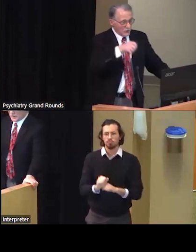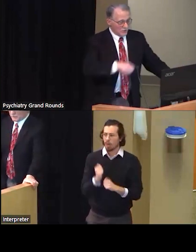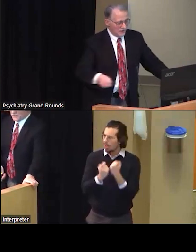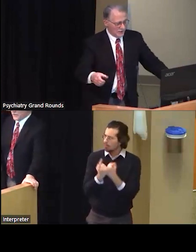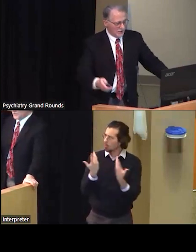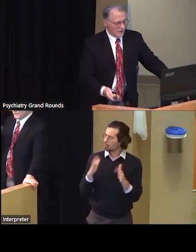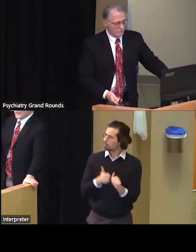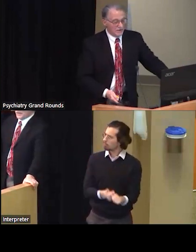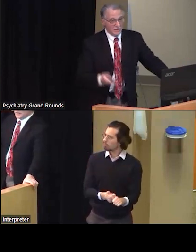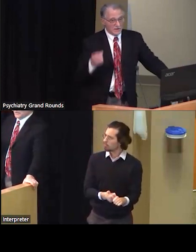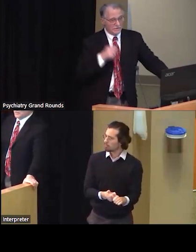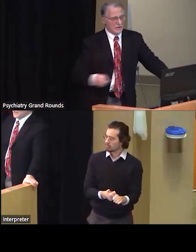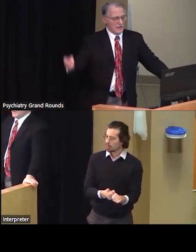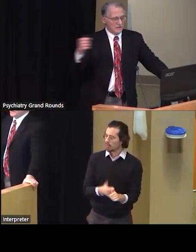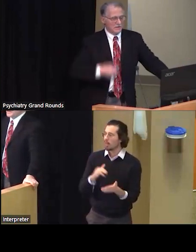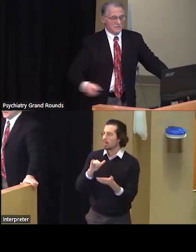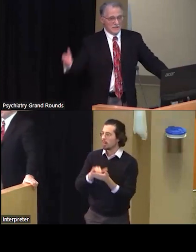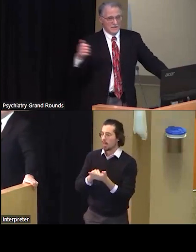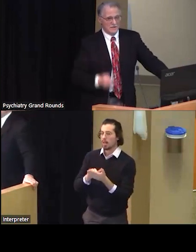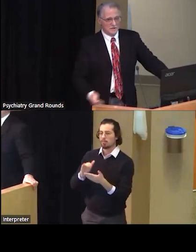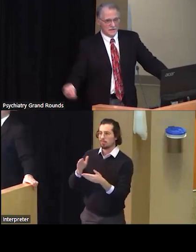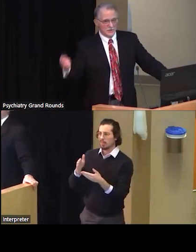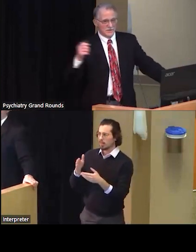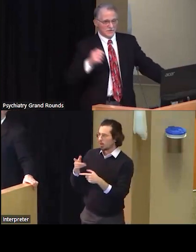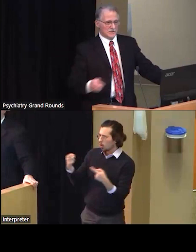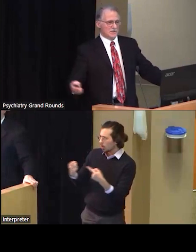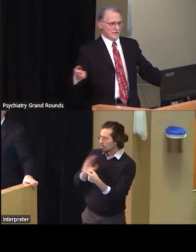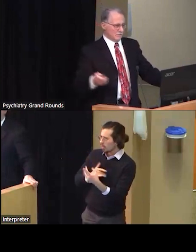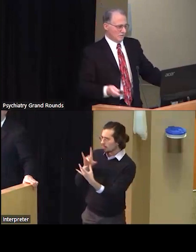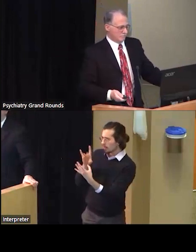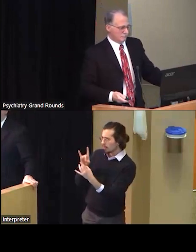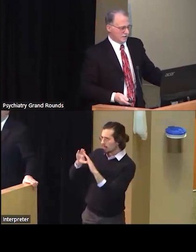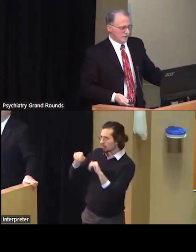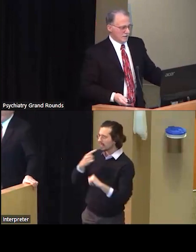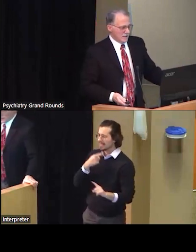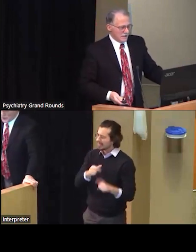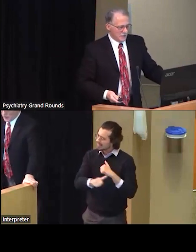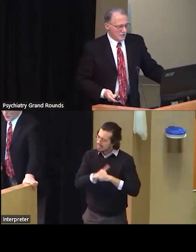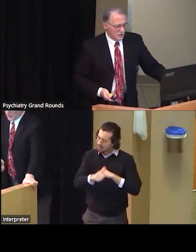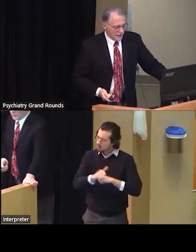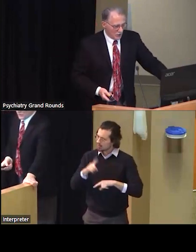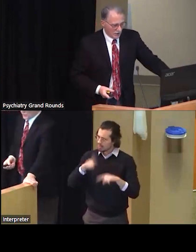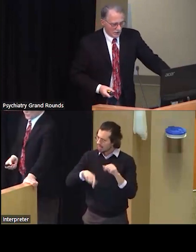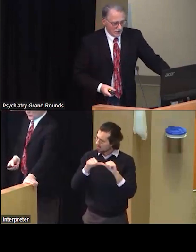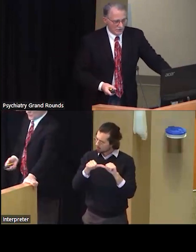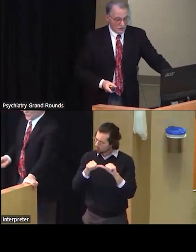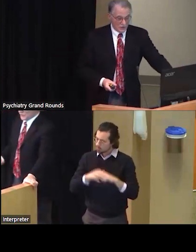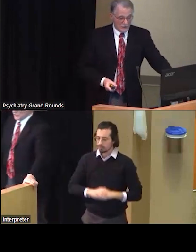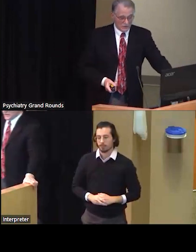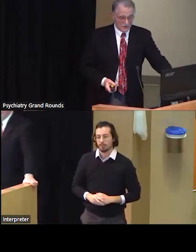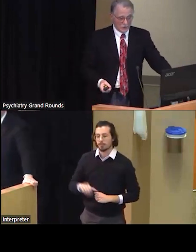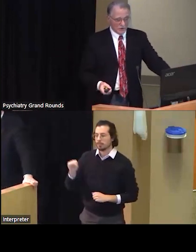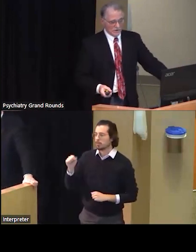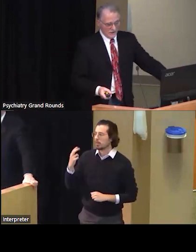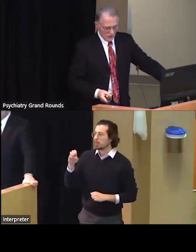And it's a group thing. It dulls our feedback system to say, this is dangerous, it's unsustainable. From the book Shadow Work, for the